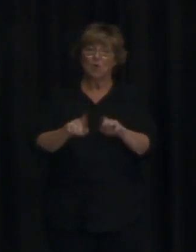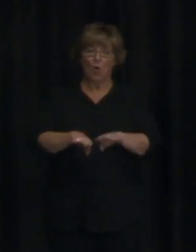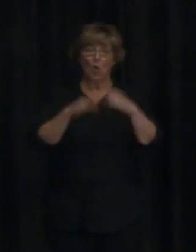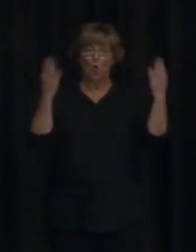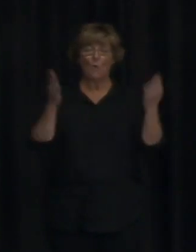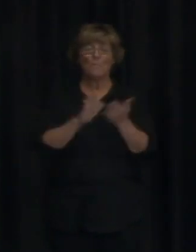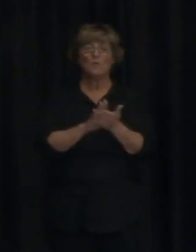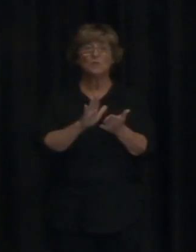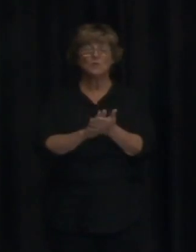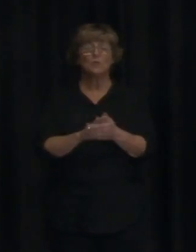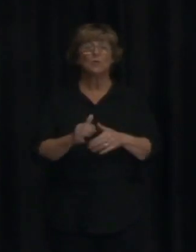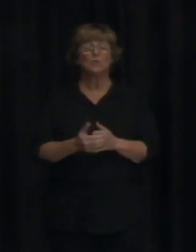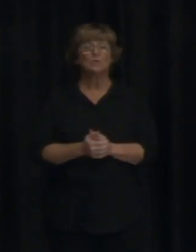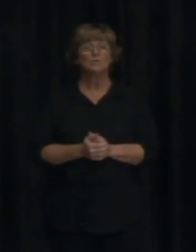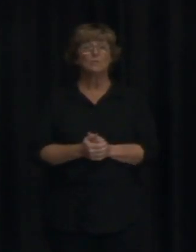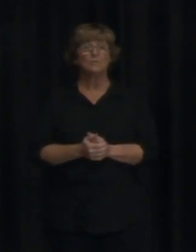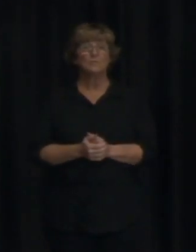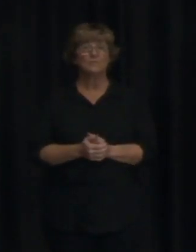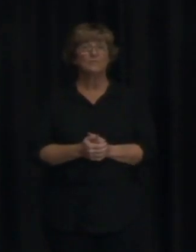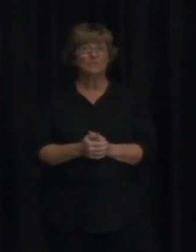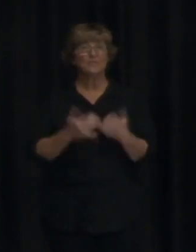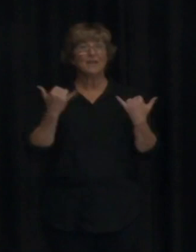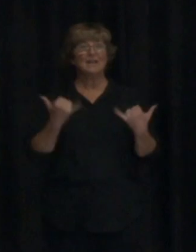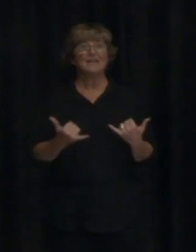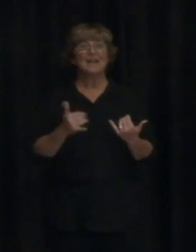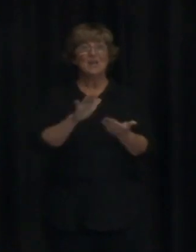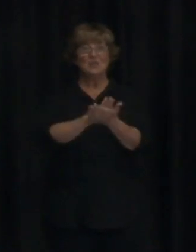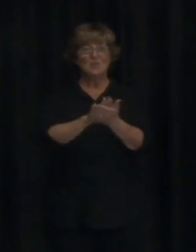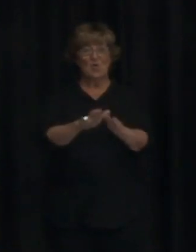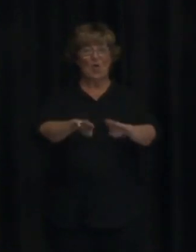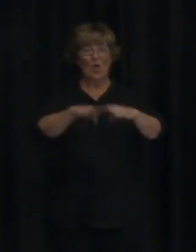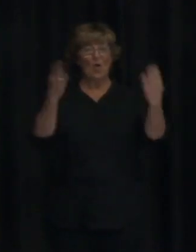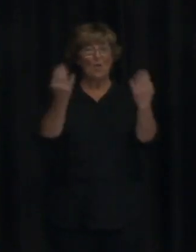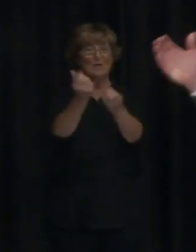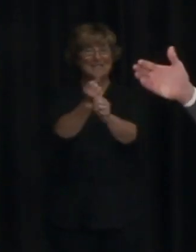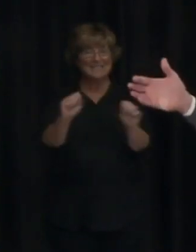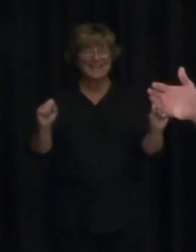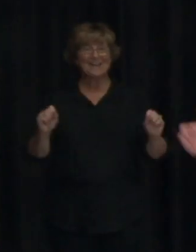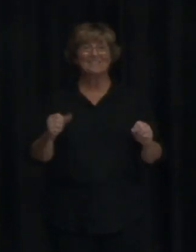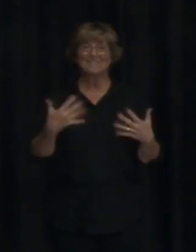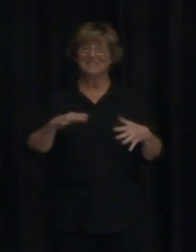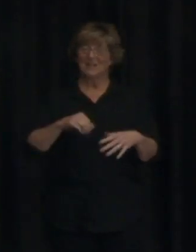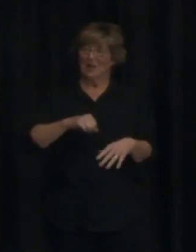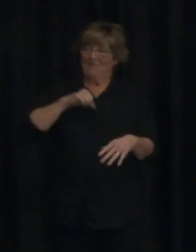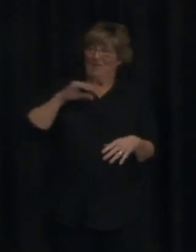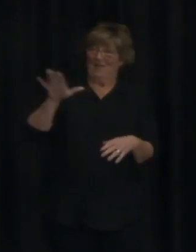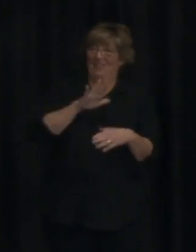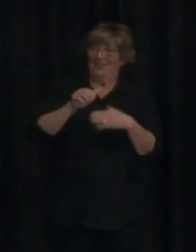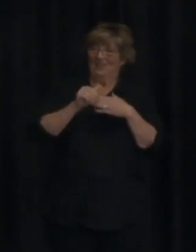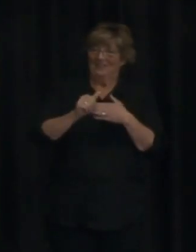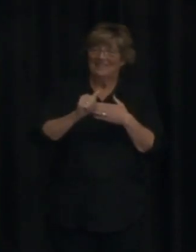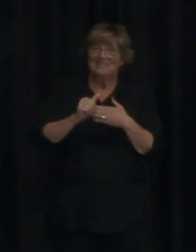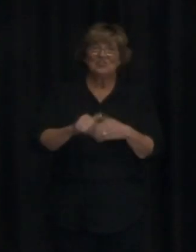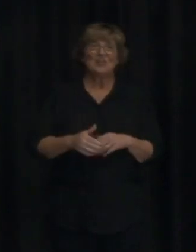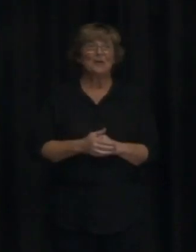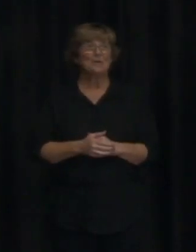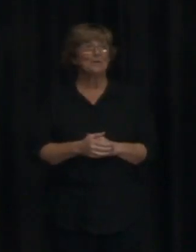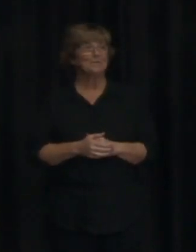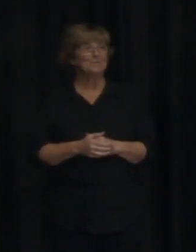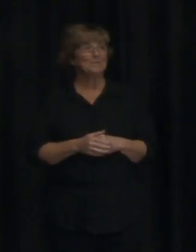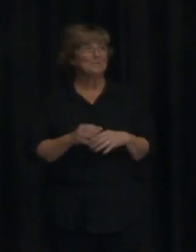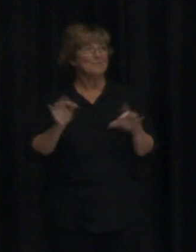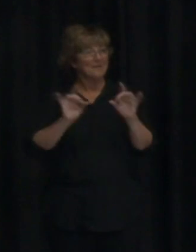this framework on getting our schools safely reopened. So I'm proud of their leadership. I'm proud of their